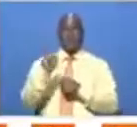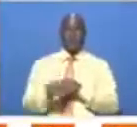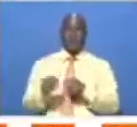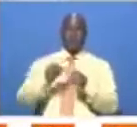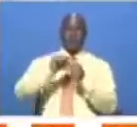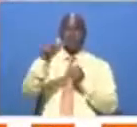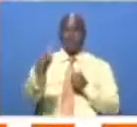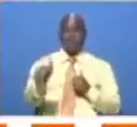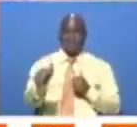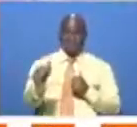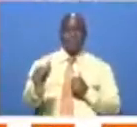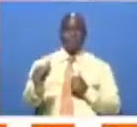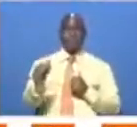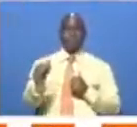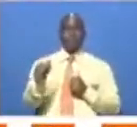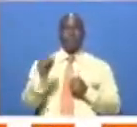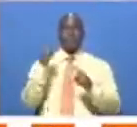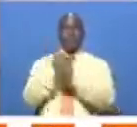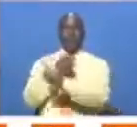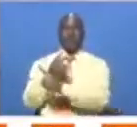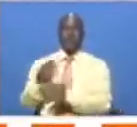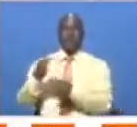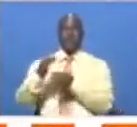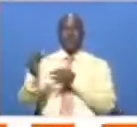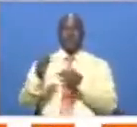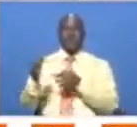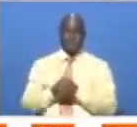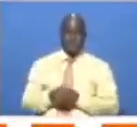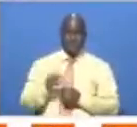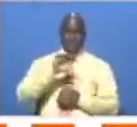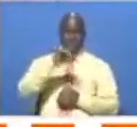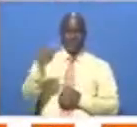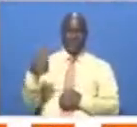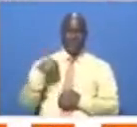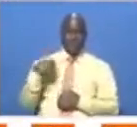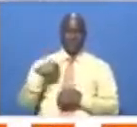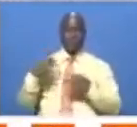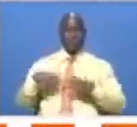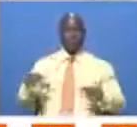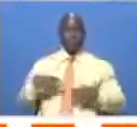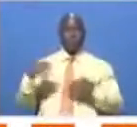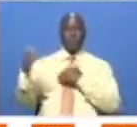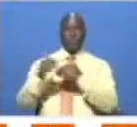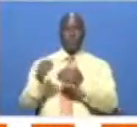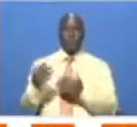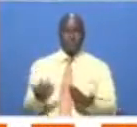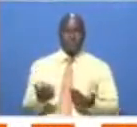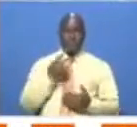6,273-kilometer-square county. According to various estimates, the county has a population of close to